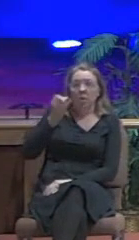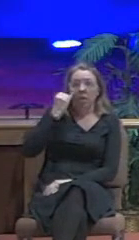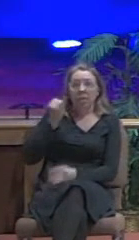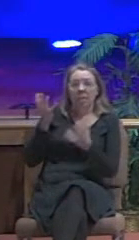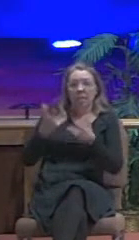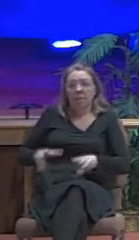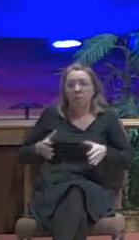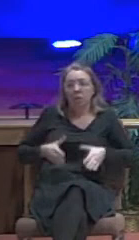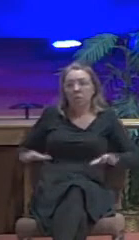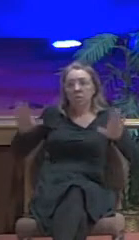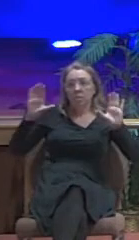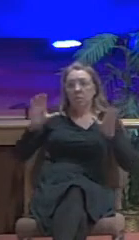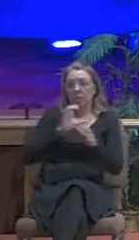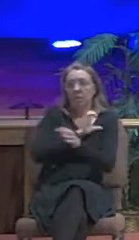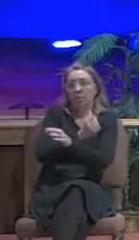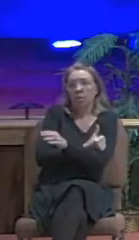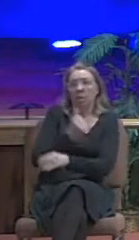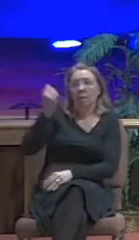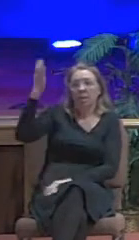has placed in my life. Doesn't